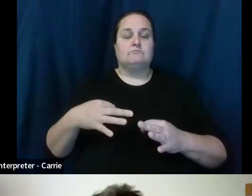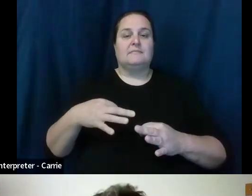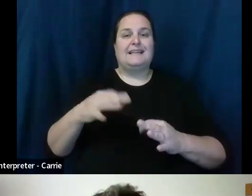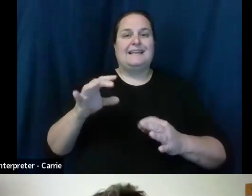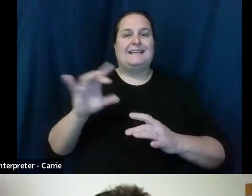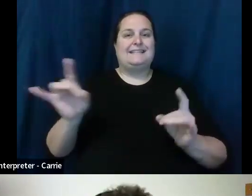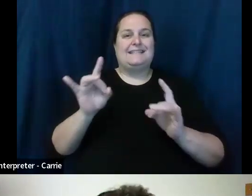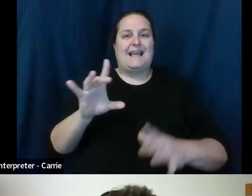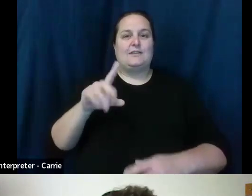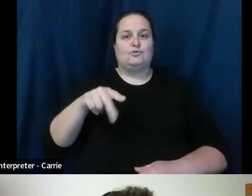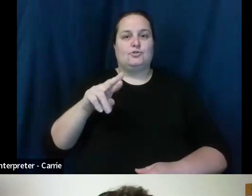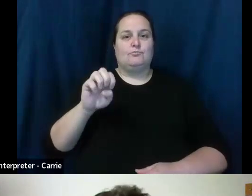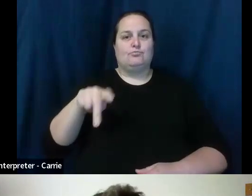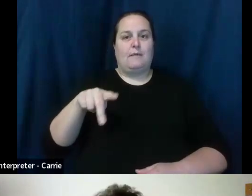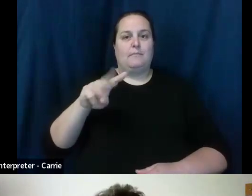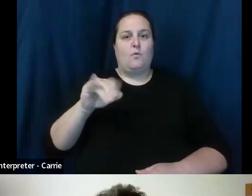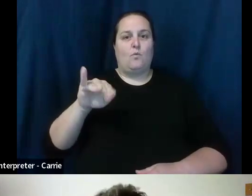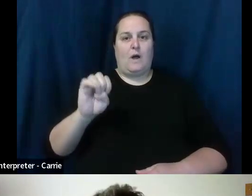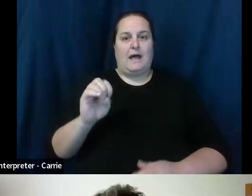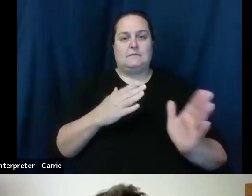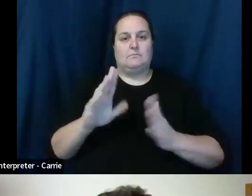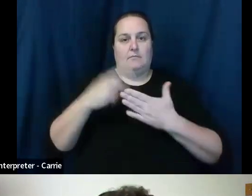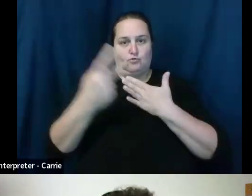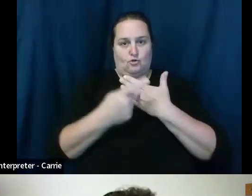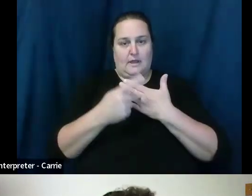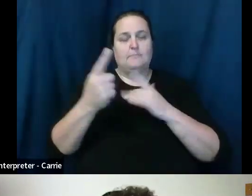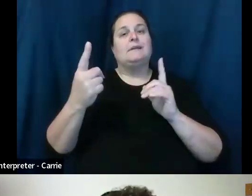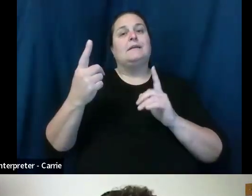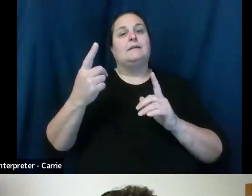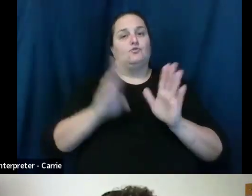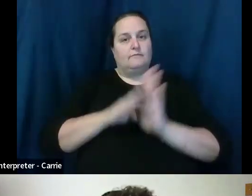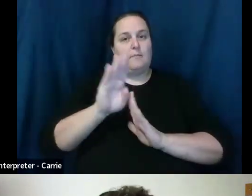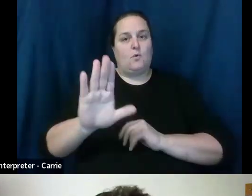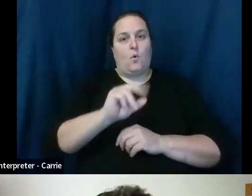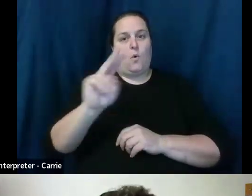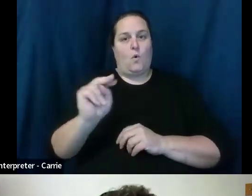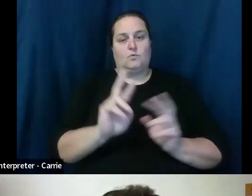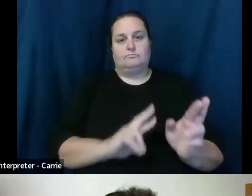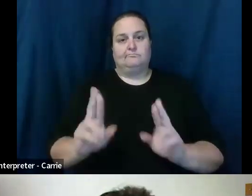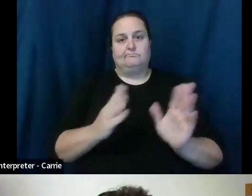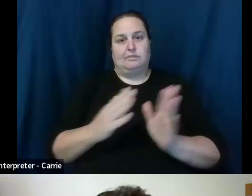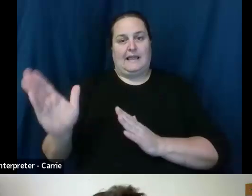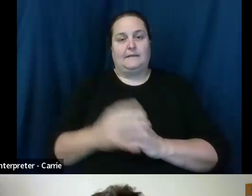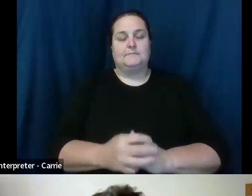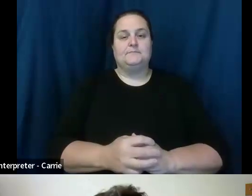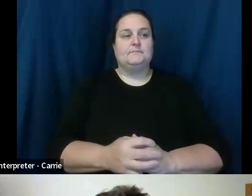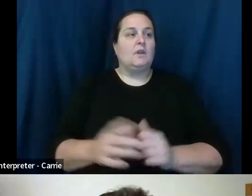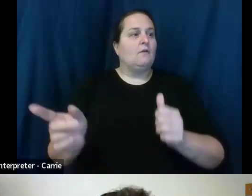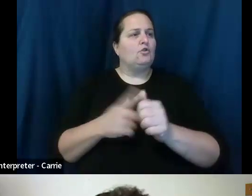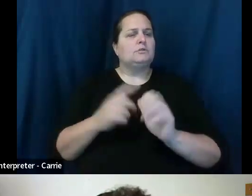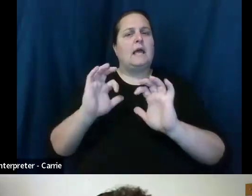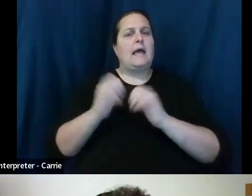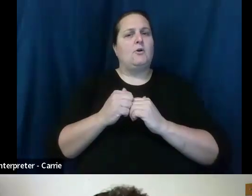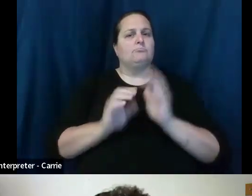plan program and building your own plan. And so this week, we are going to start with building our emergency